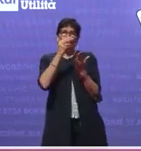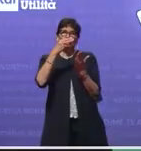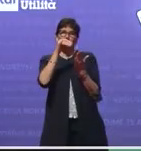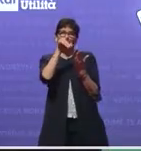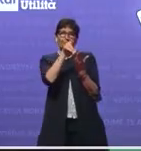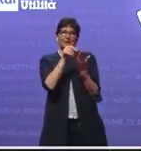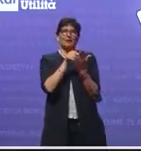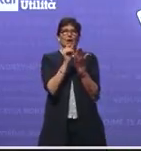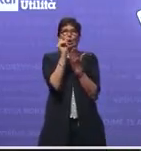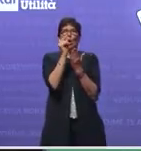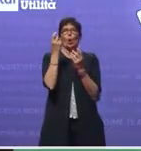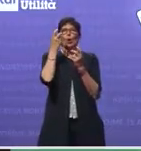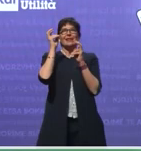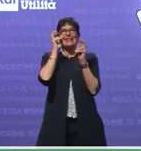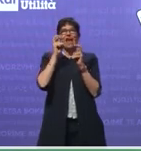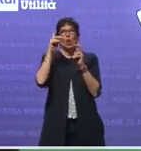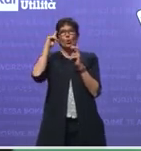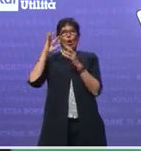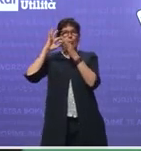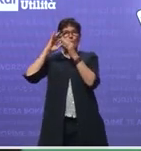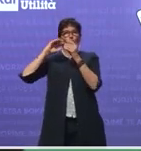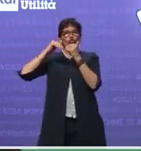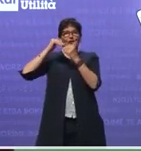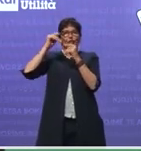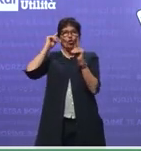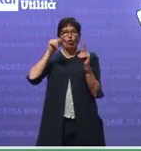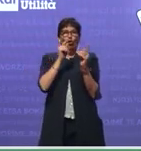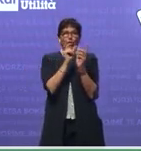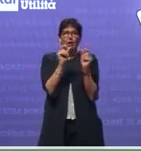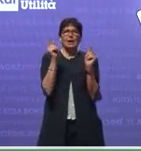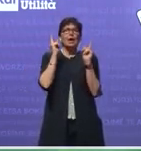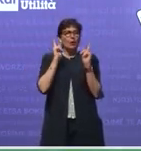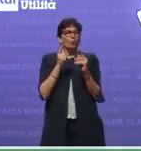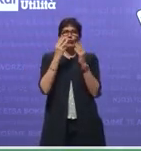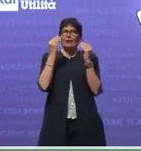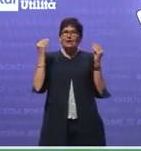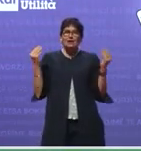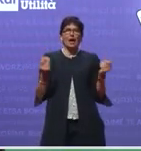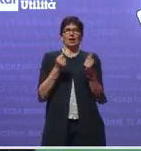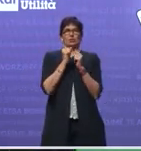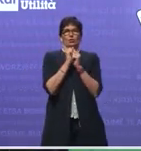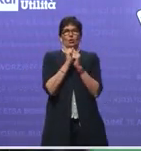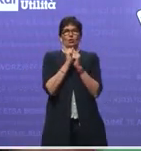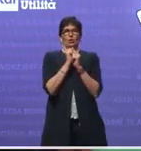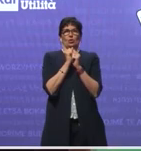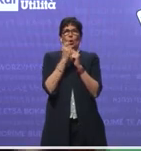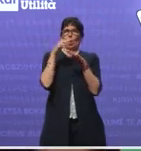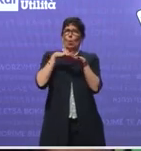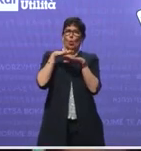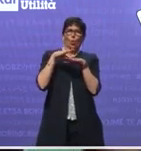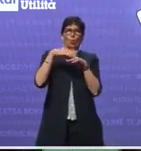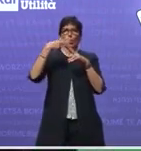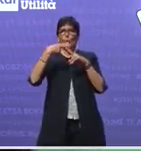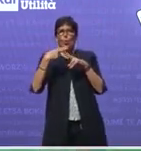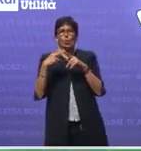can do many things in healthcare, in biosciences, learning the essence of